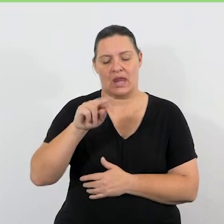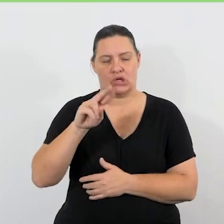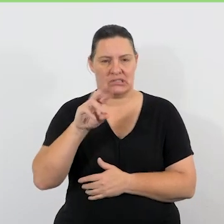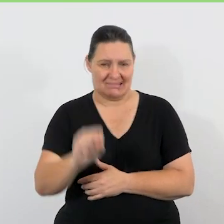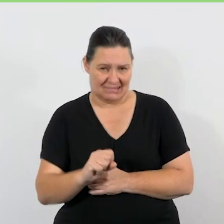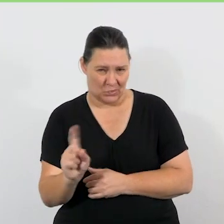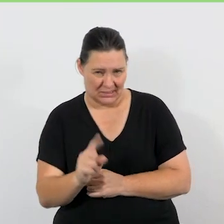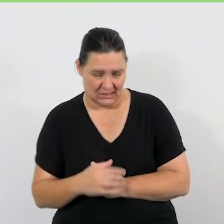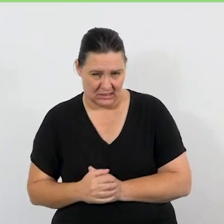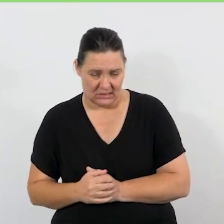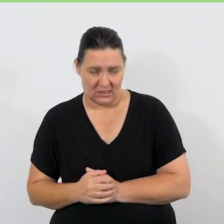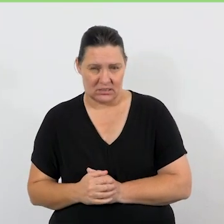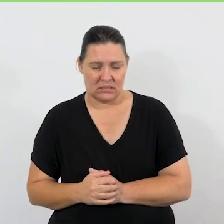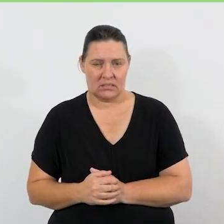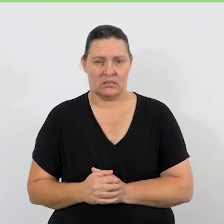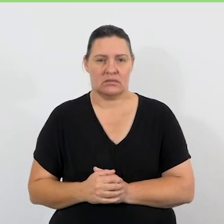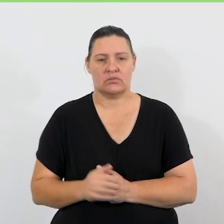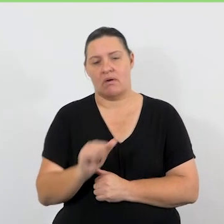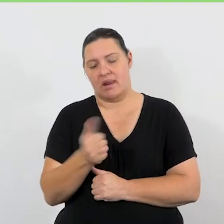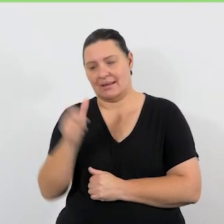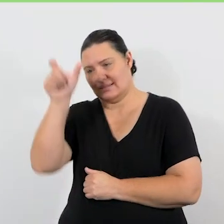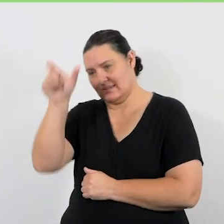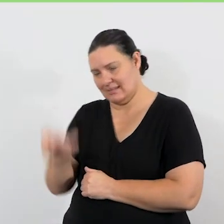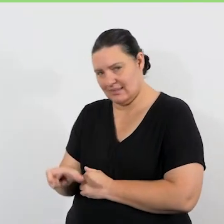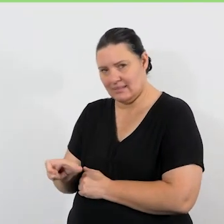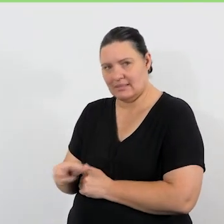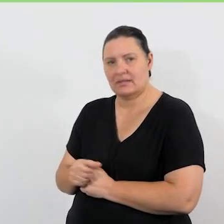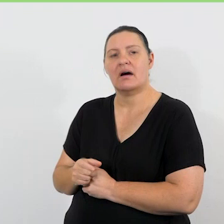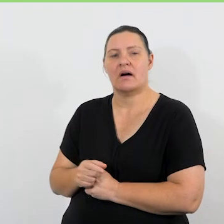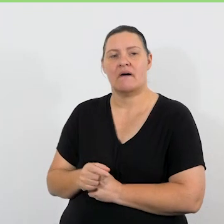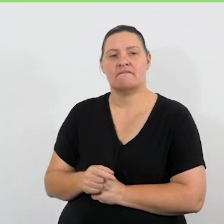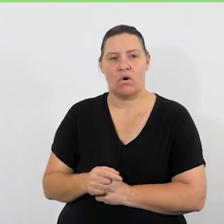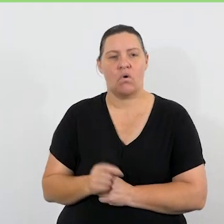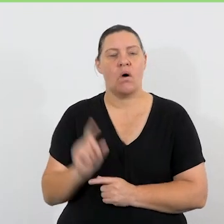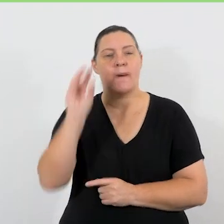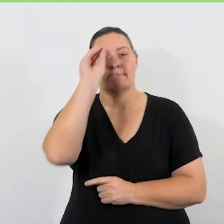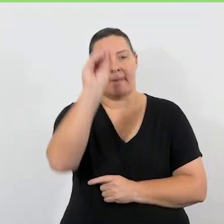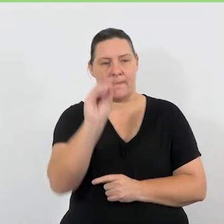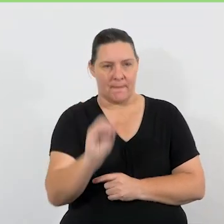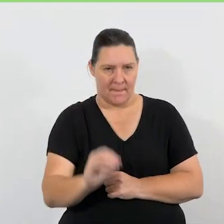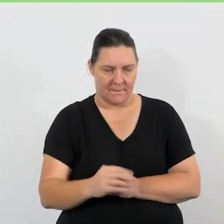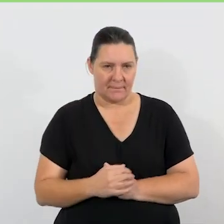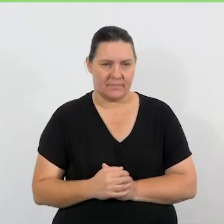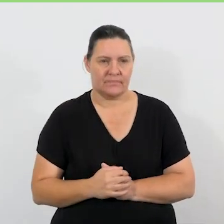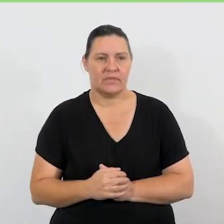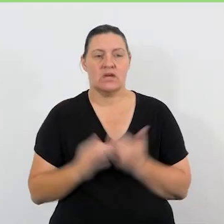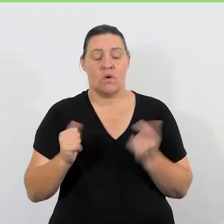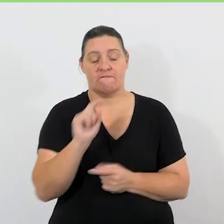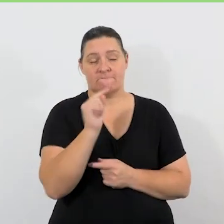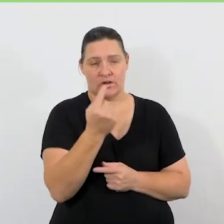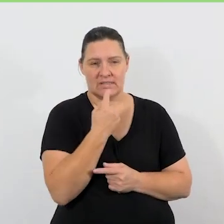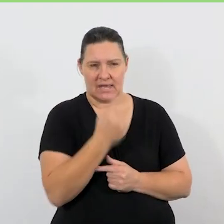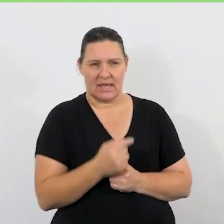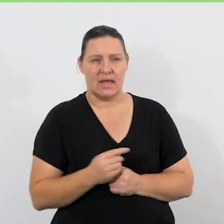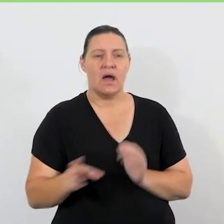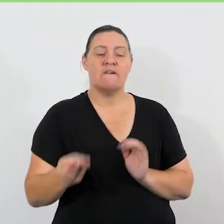the anus. So now we are going to go to the next table where there's space allocated for us to fill in our letters. So our first